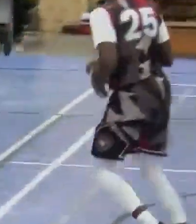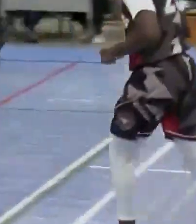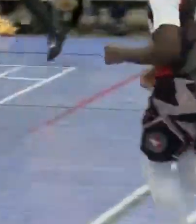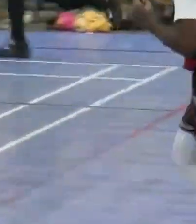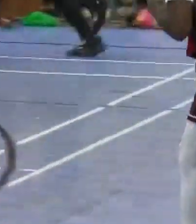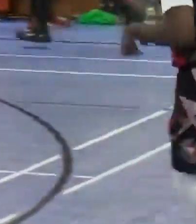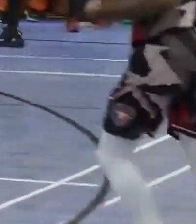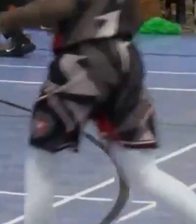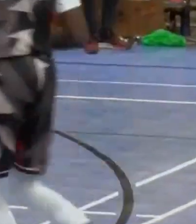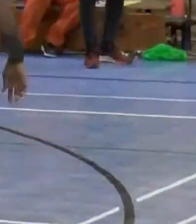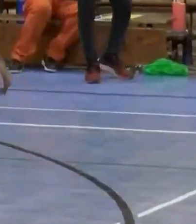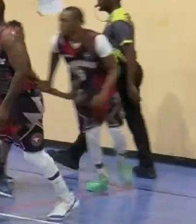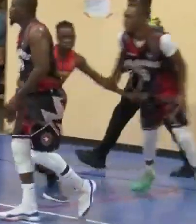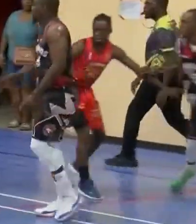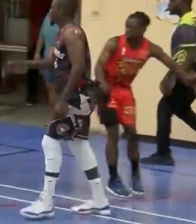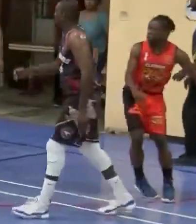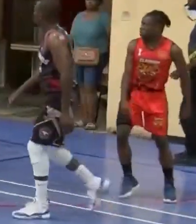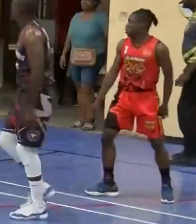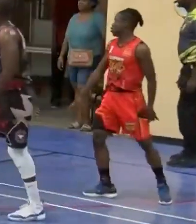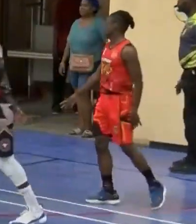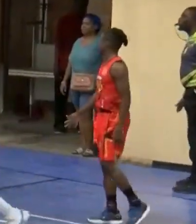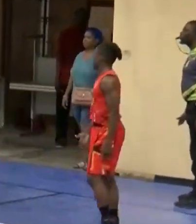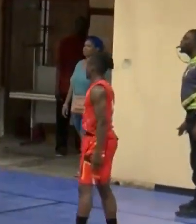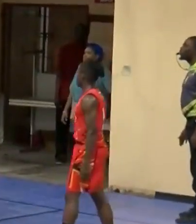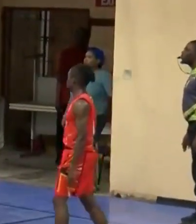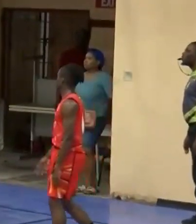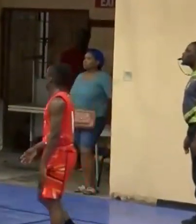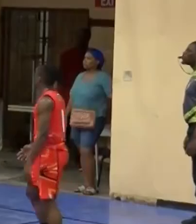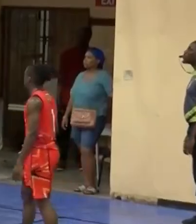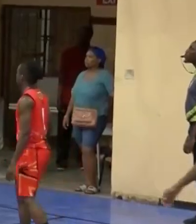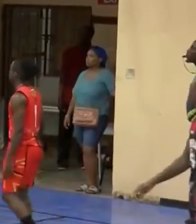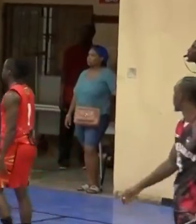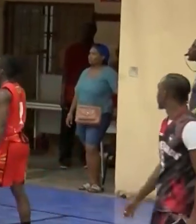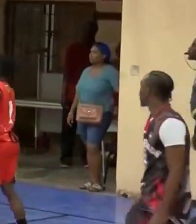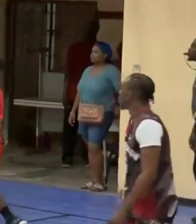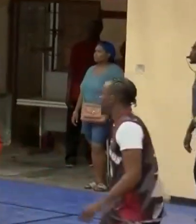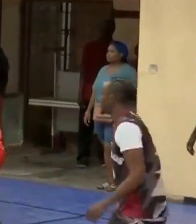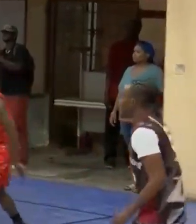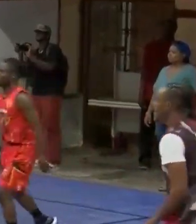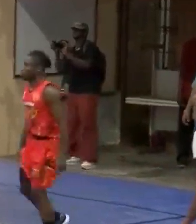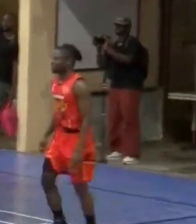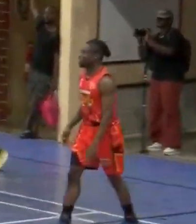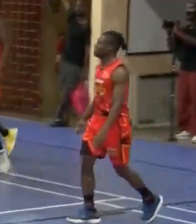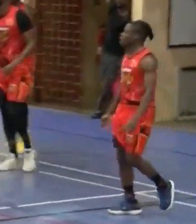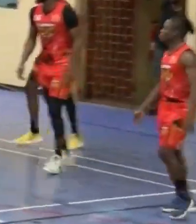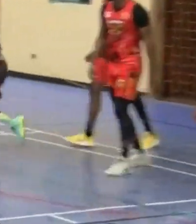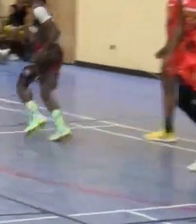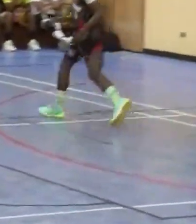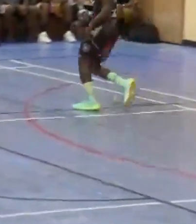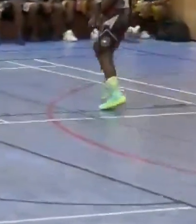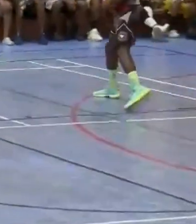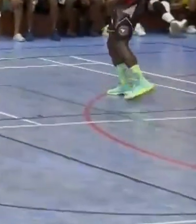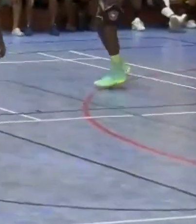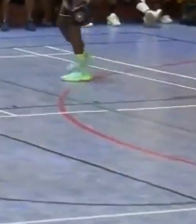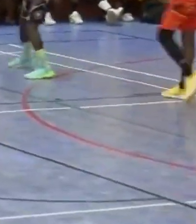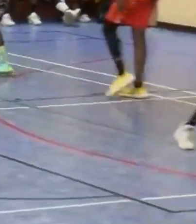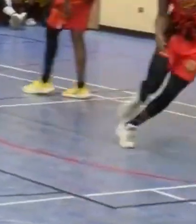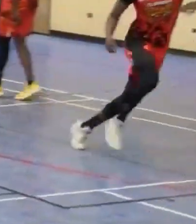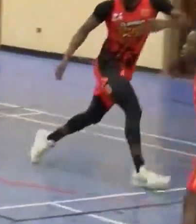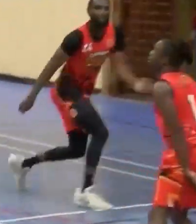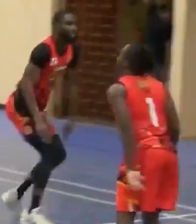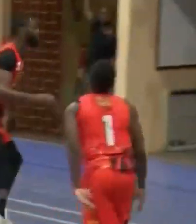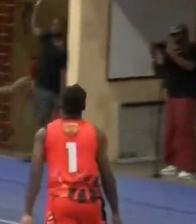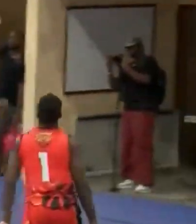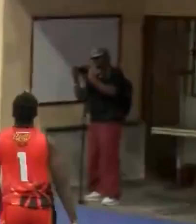60% accuracy beyond the arc. Staying with Pinelands, the other Hurley, Captain Derrening, also likes the long ball, and